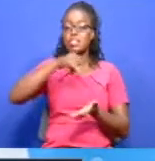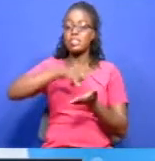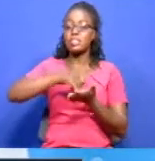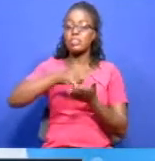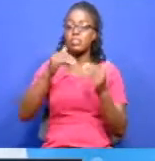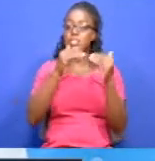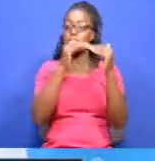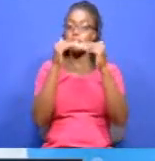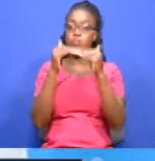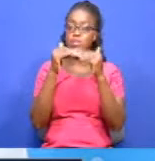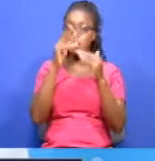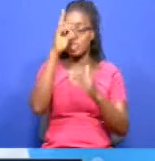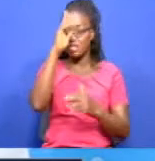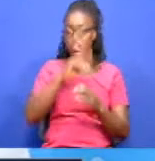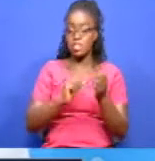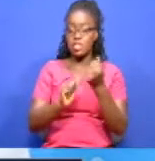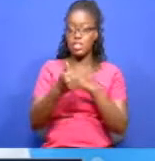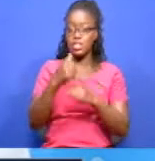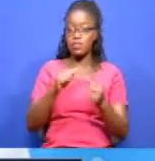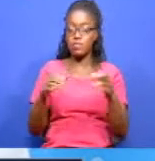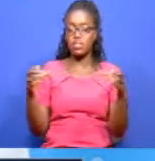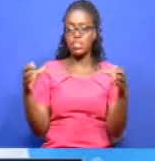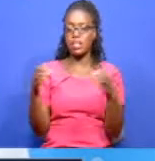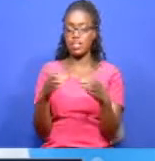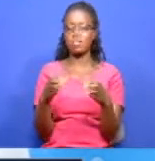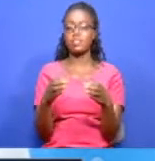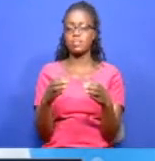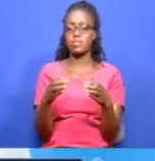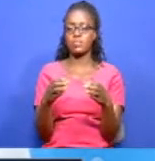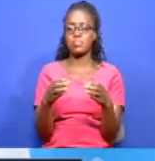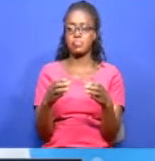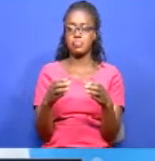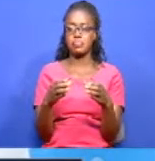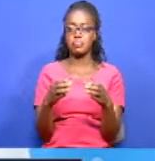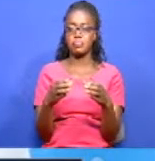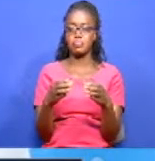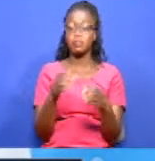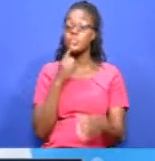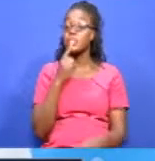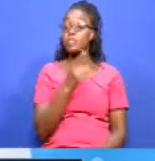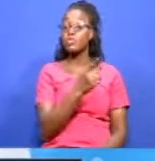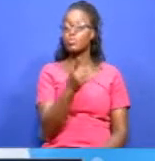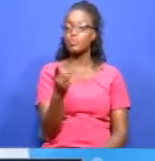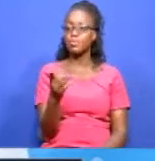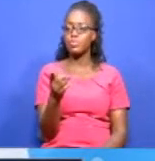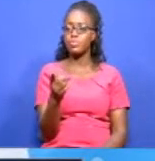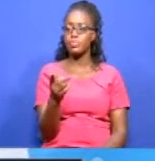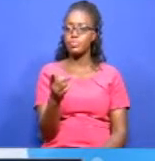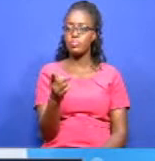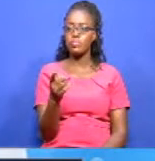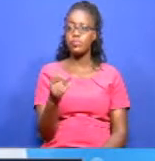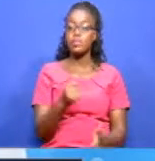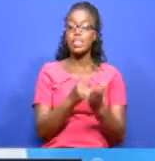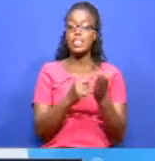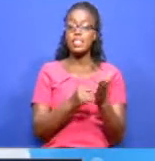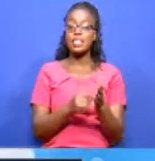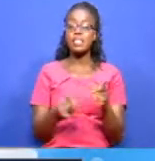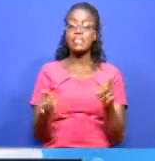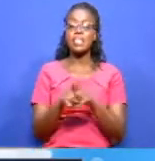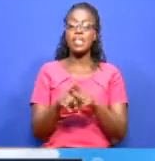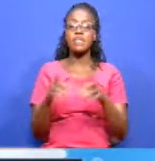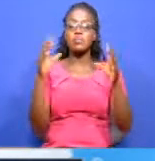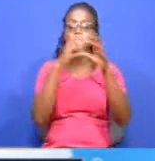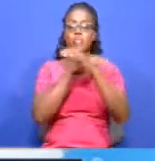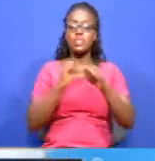limiting religious activities and gatherings. I can assure you, just as His Excellency President